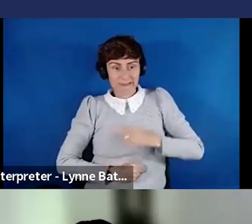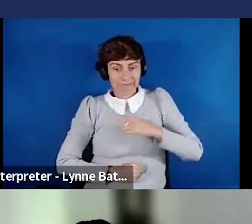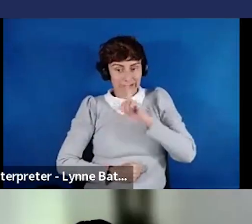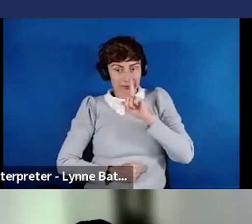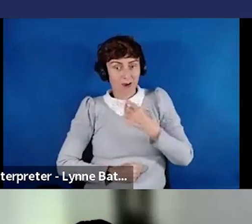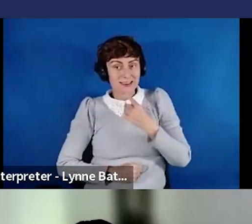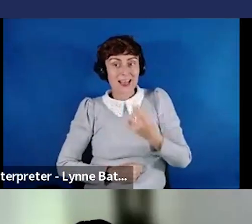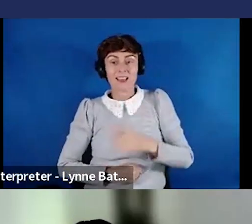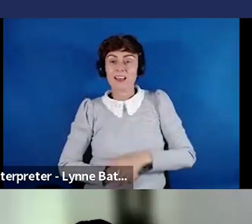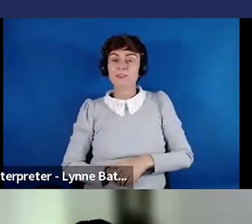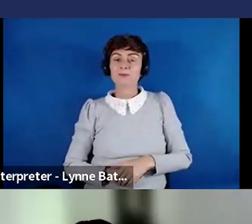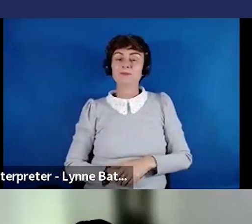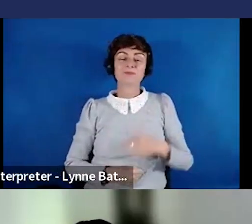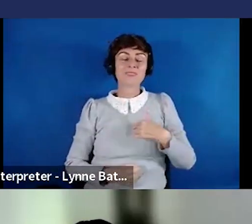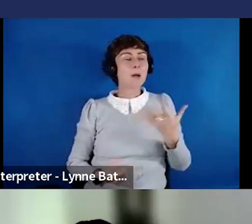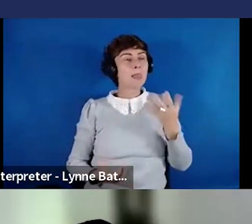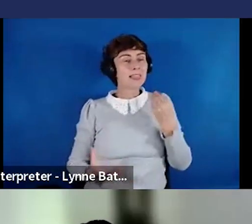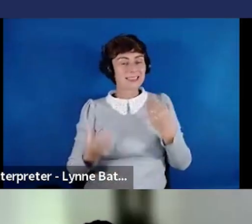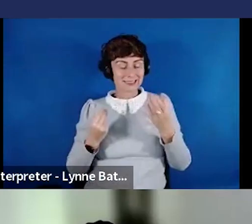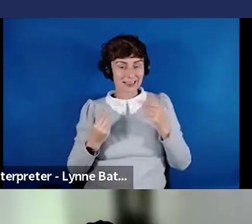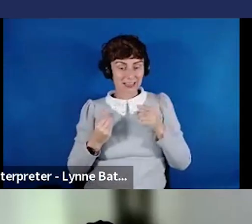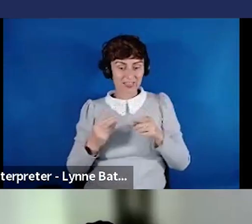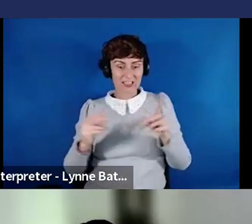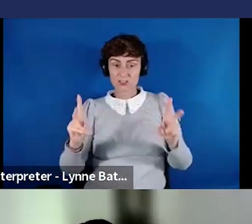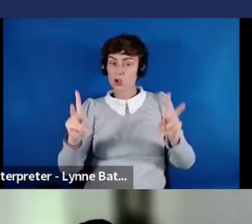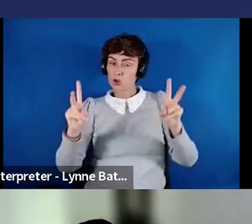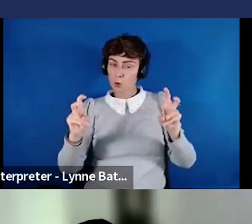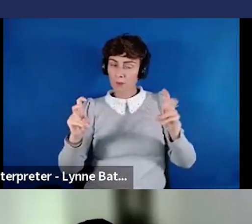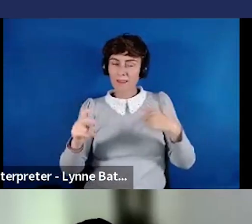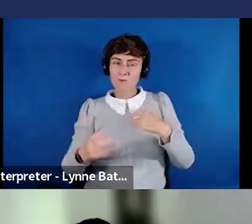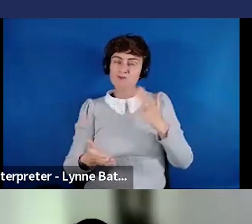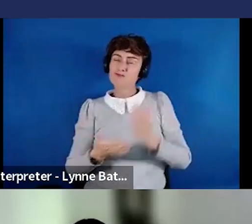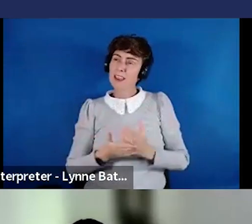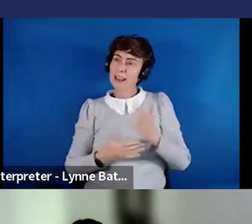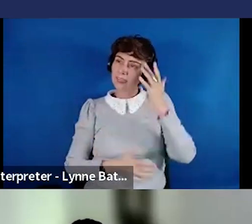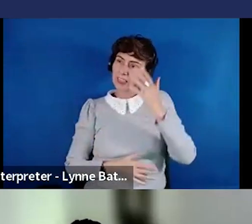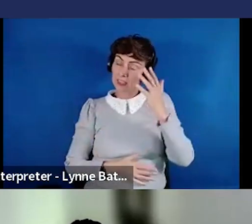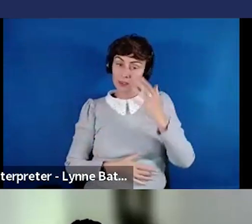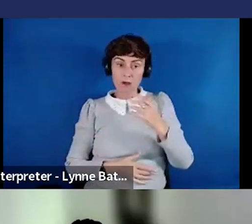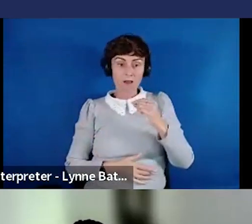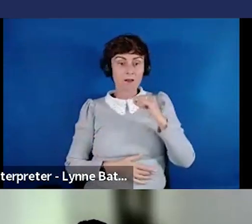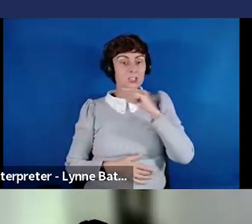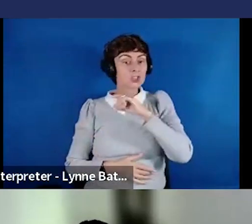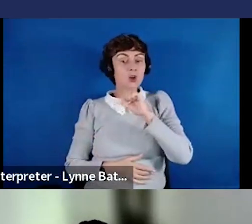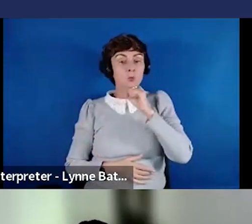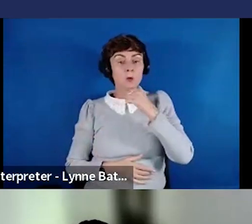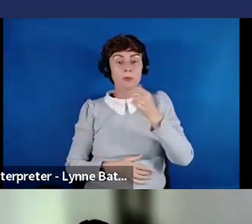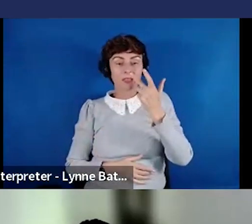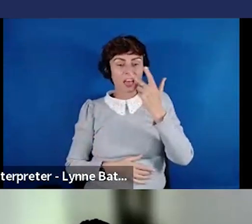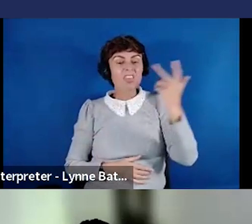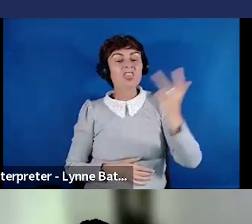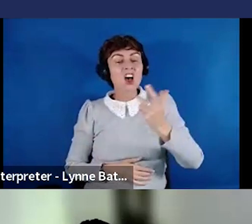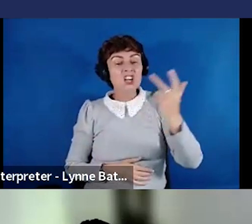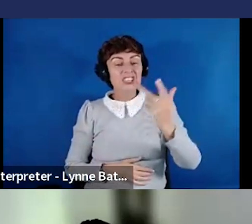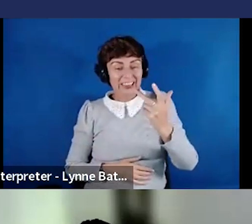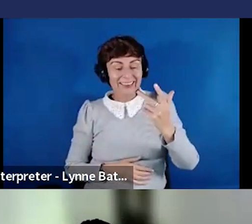you all speak, it's with this topic, I think it's really made me reflect on how my son's going to be 13 next month, and it's made me reflect on